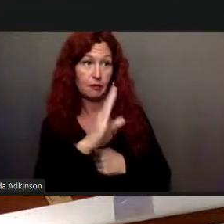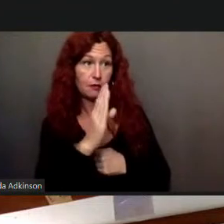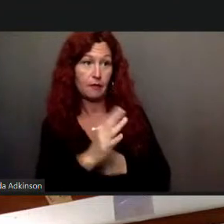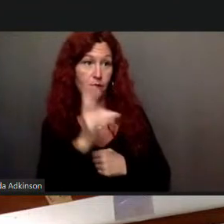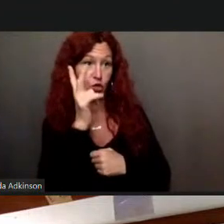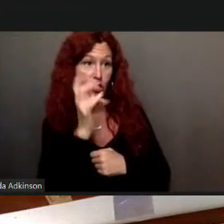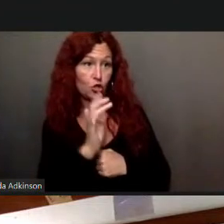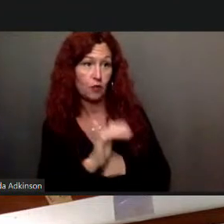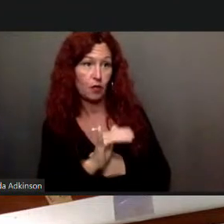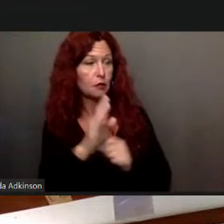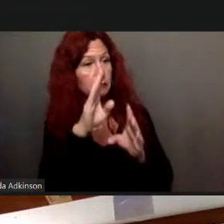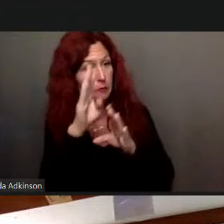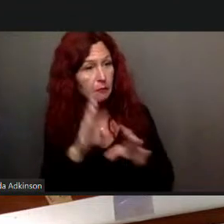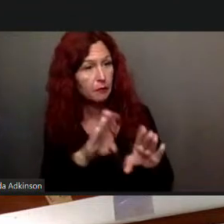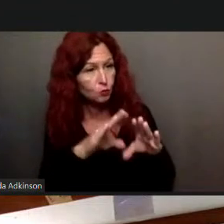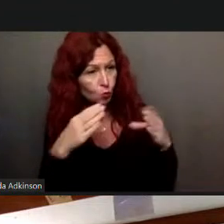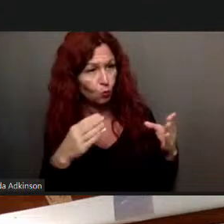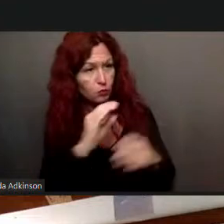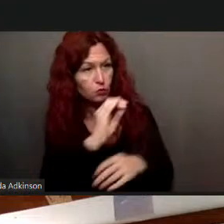July.